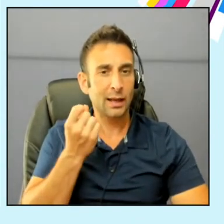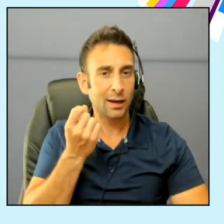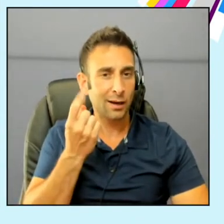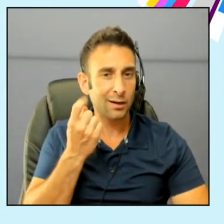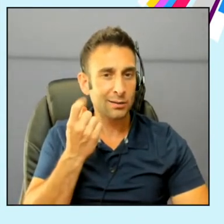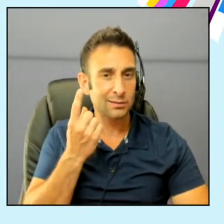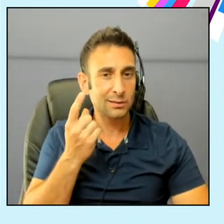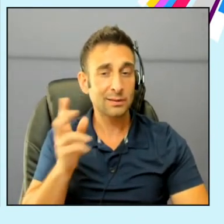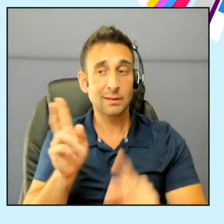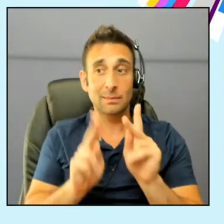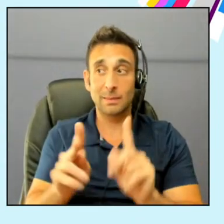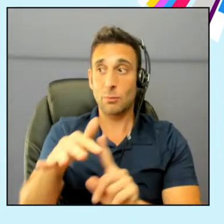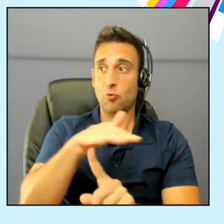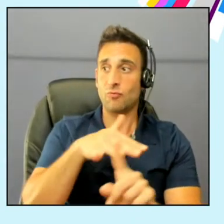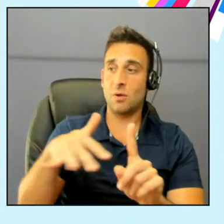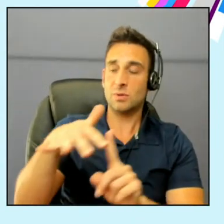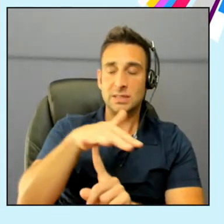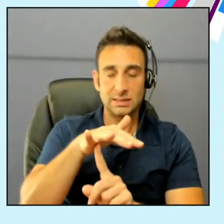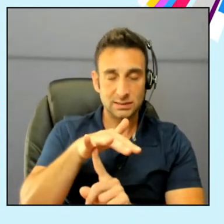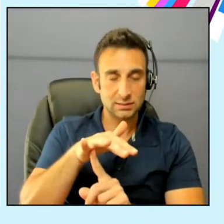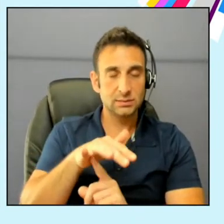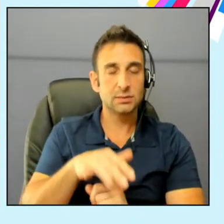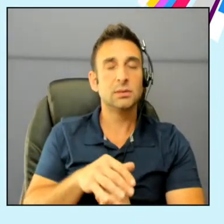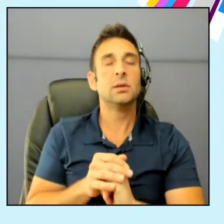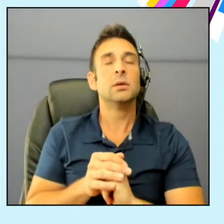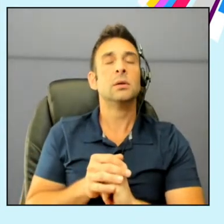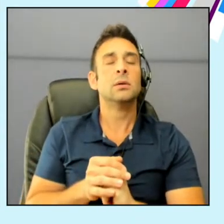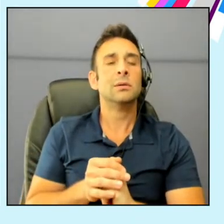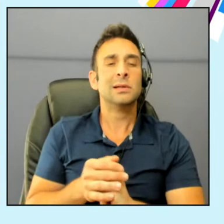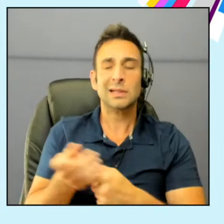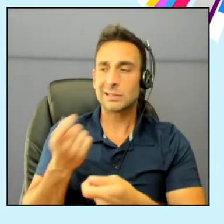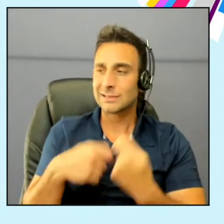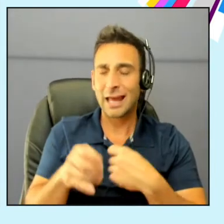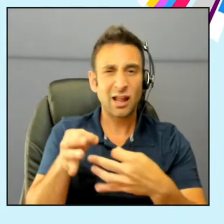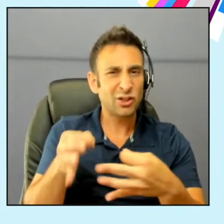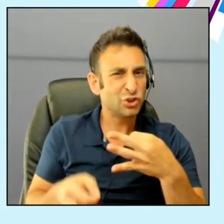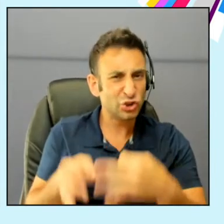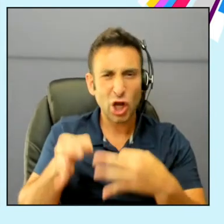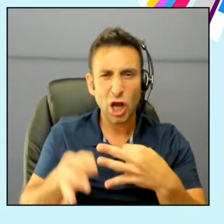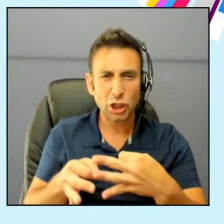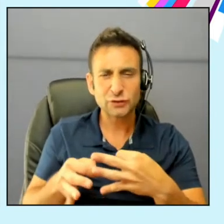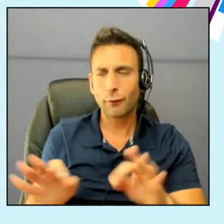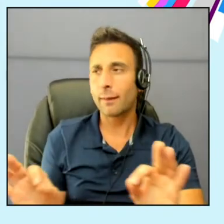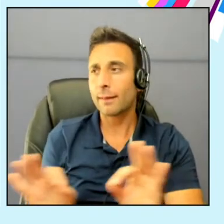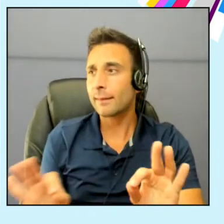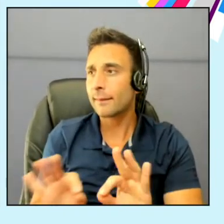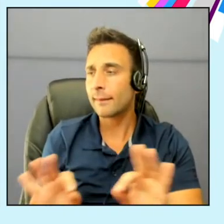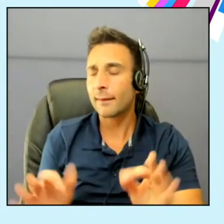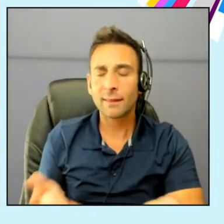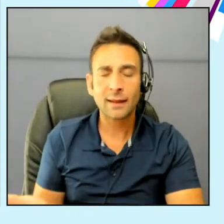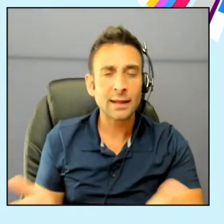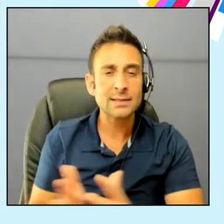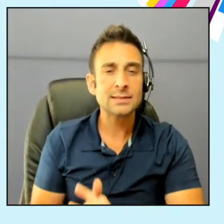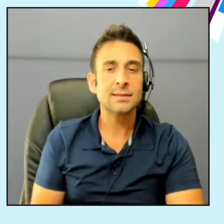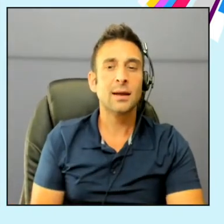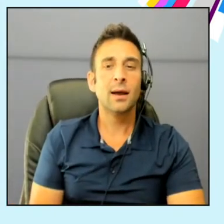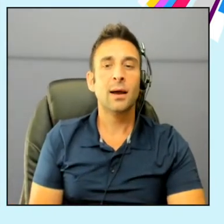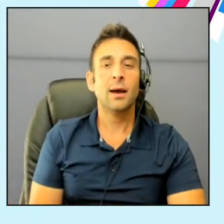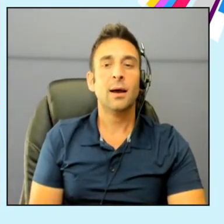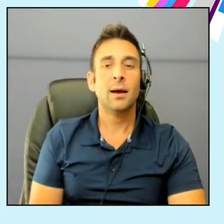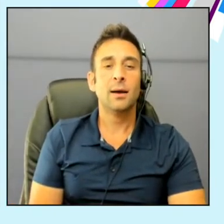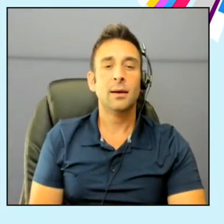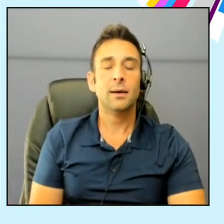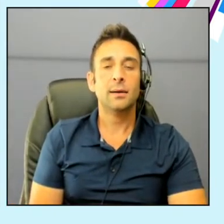around us and stop judging each other for the smallest or biggest things. And